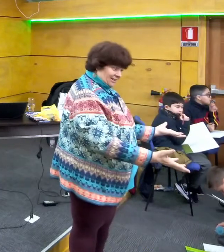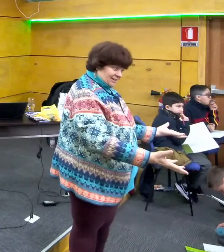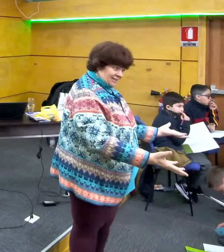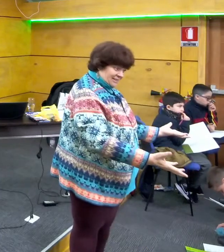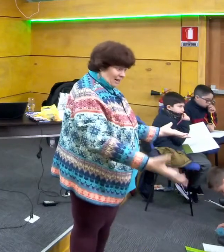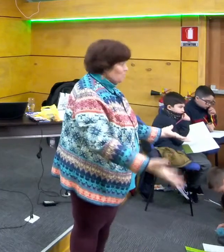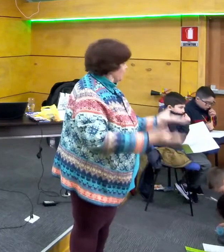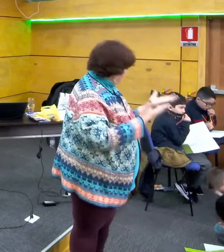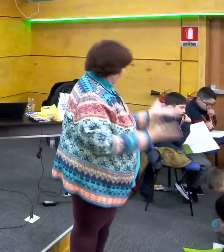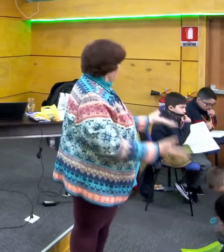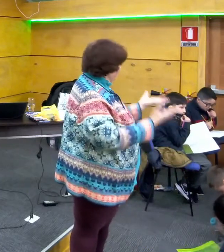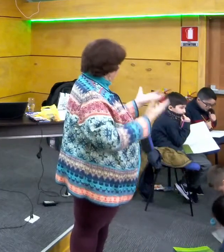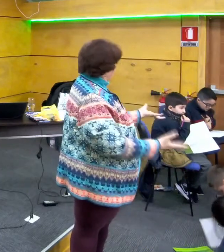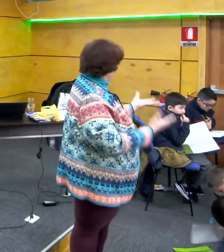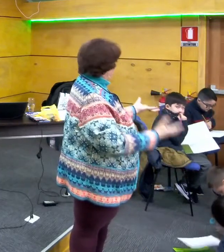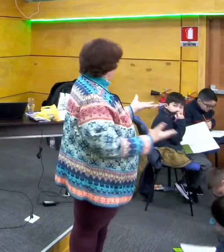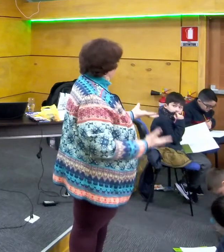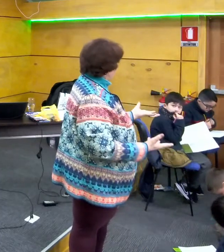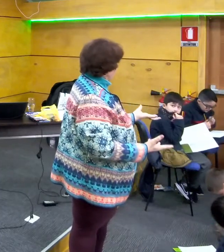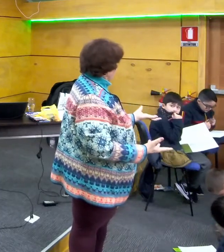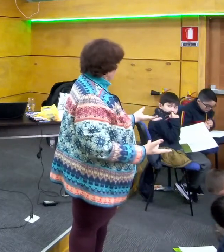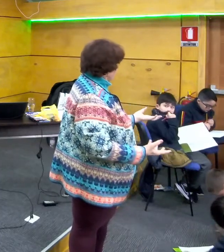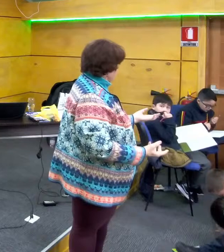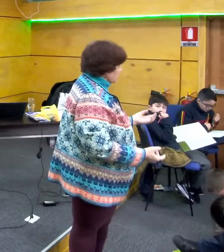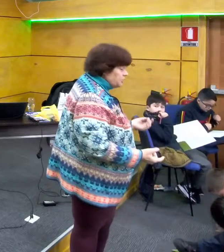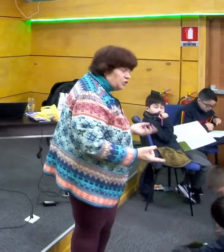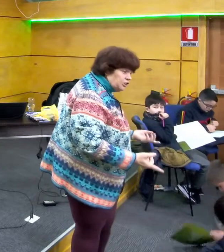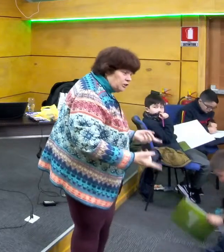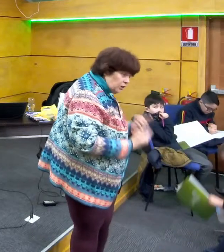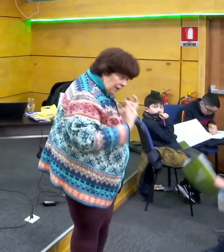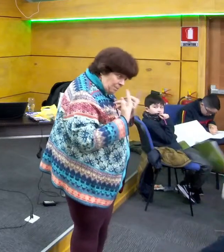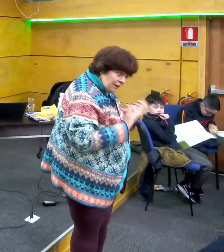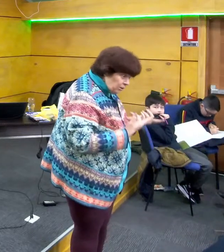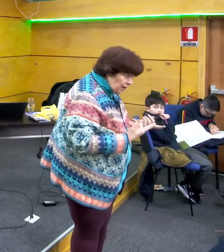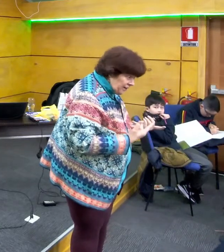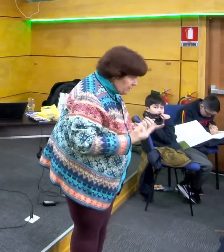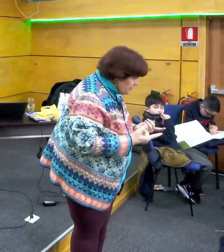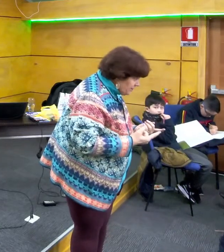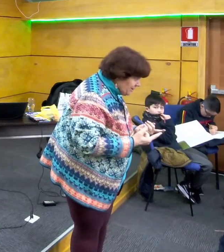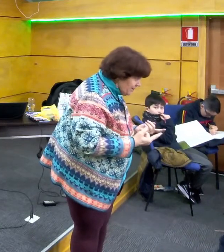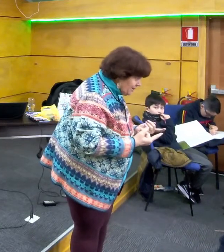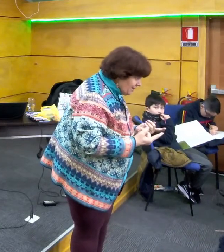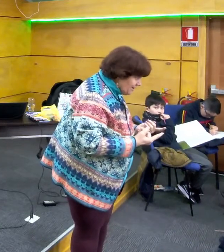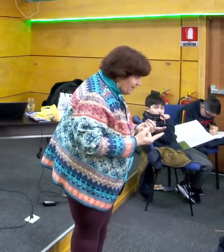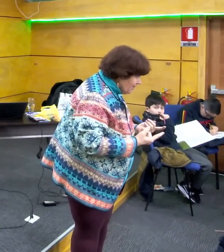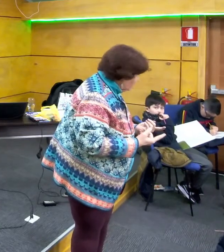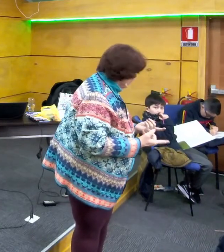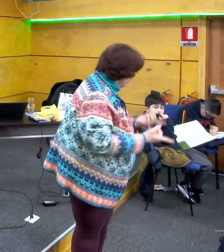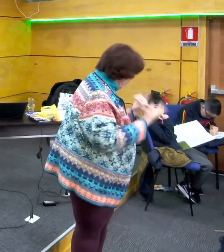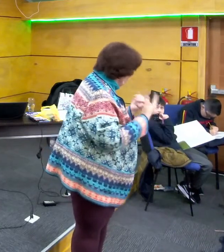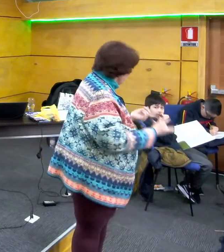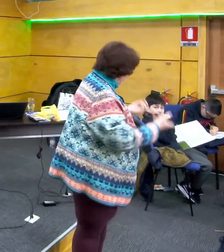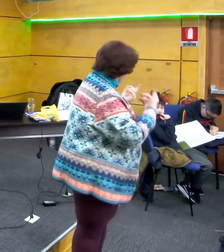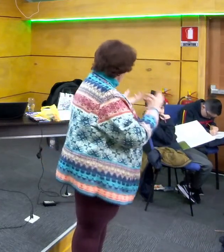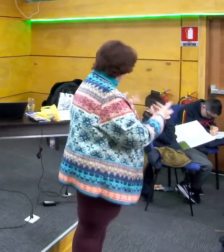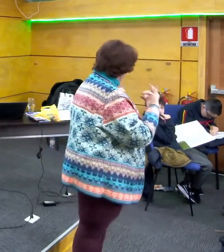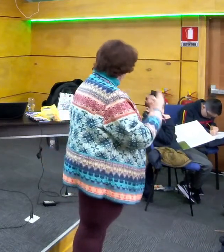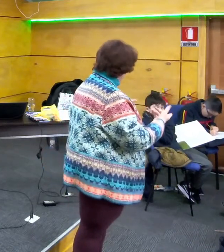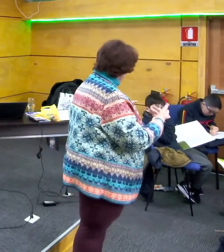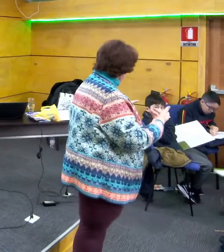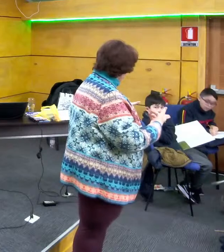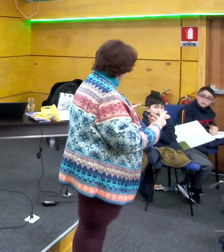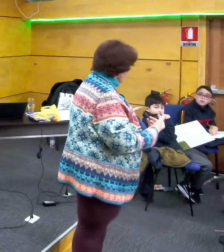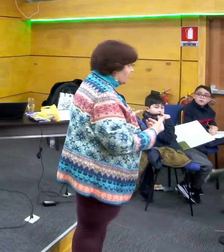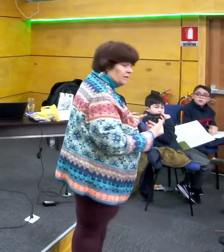Okay. Tell me something that she did well. Did she look up at her audience? Did she look up at